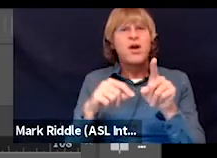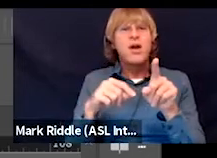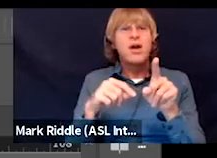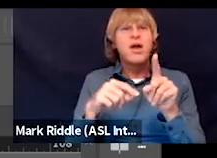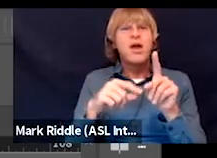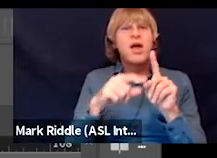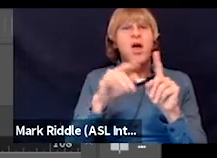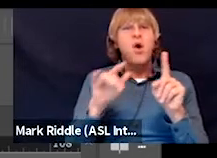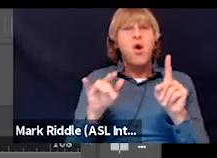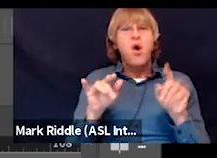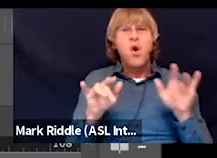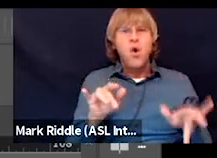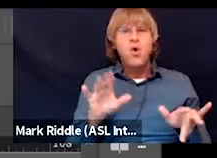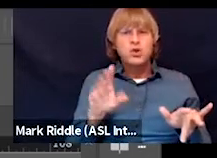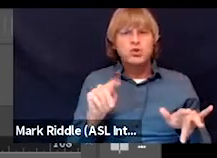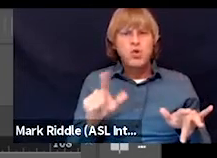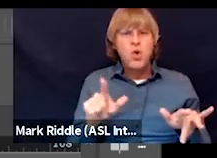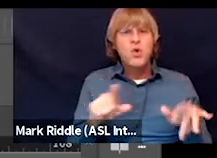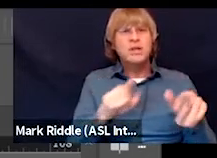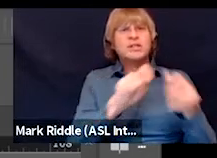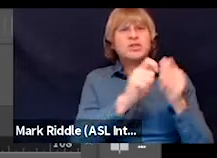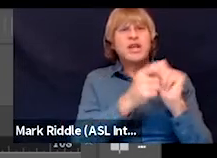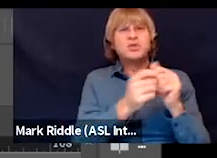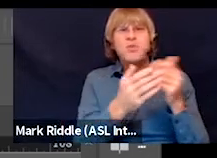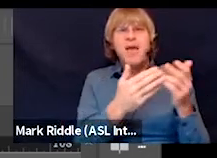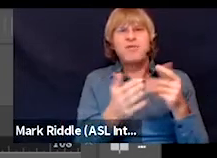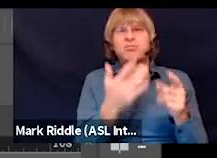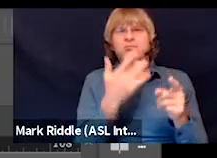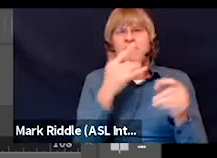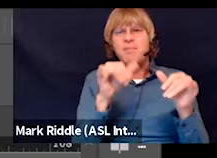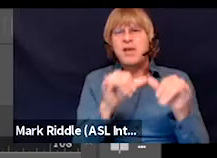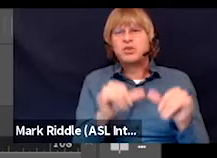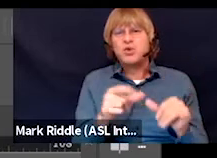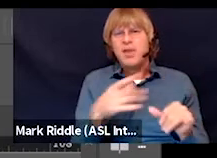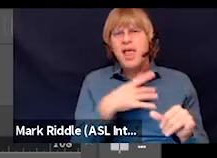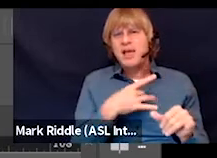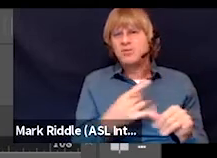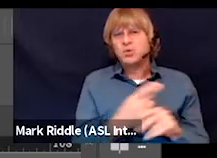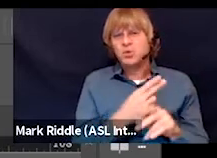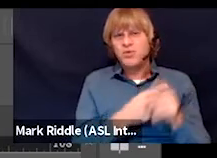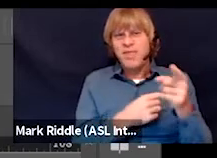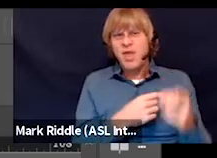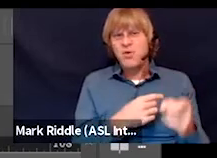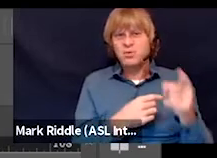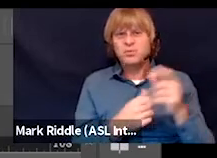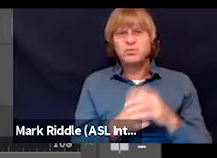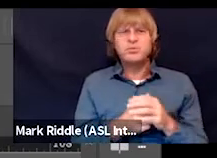the control key down, and you can change to whatever measurement system you want right there.